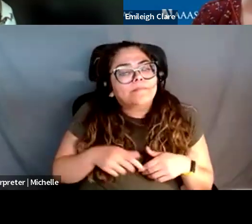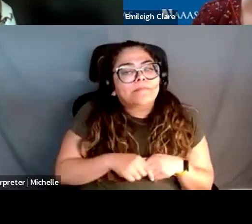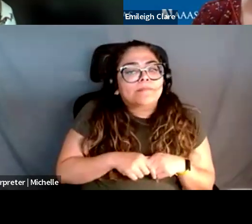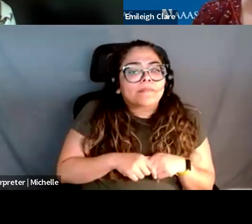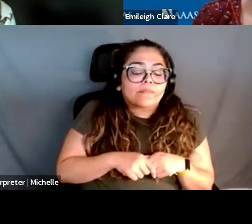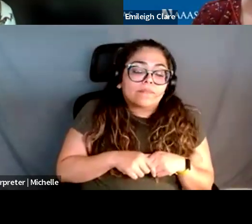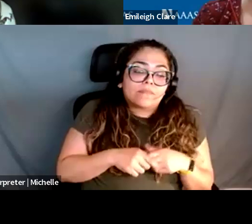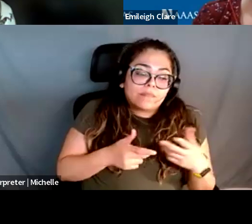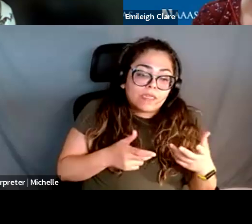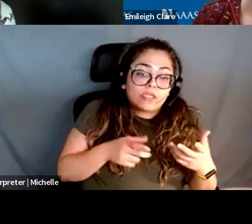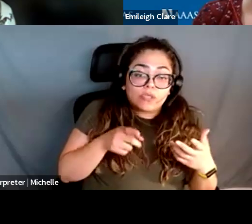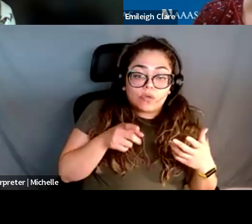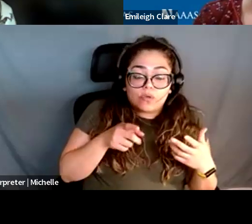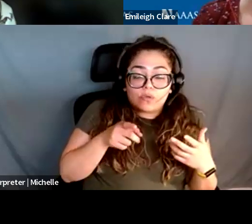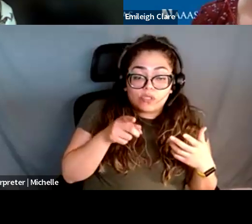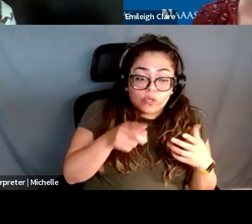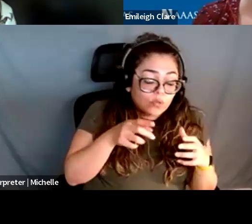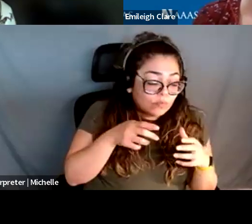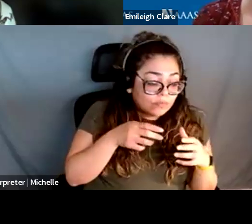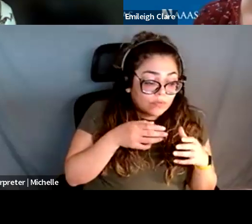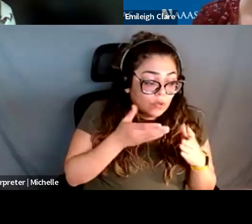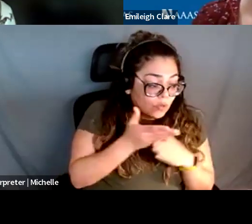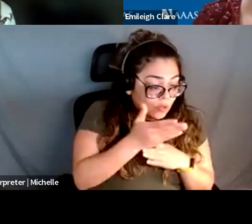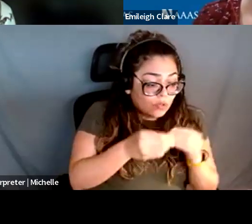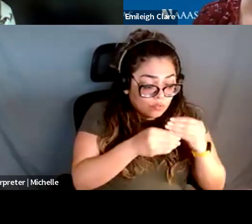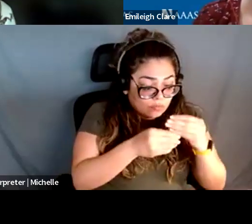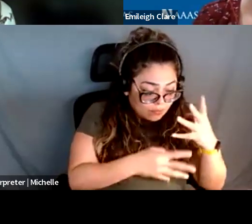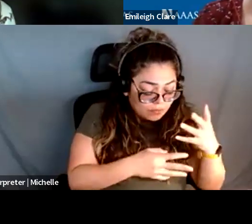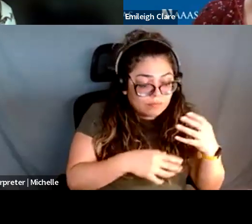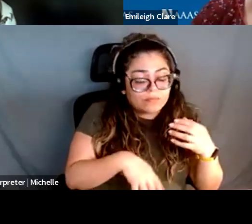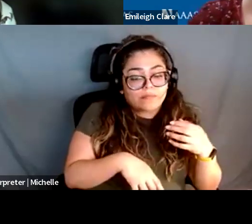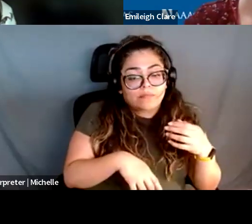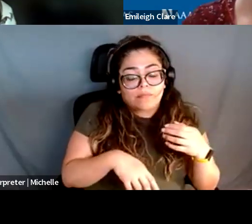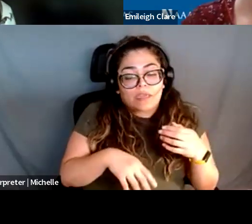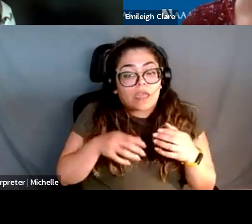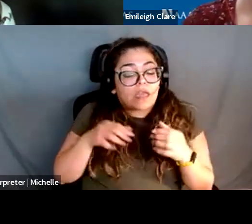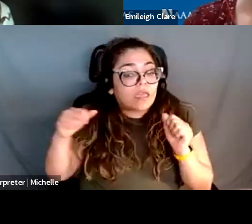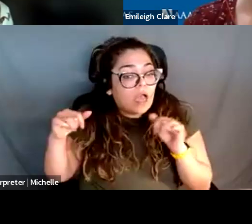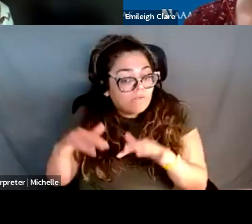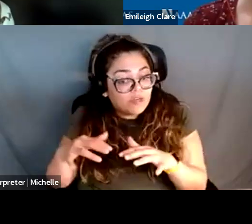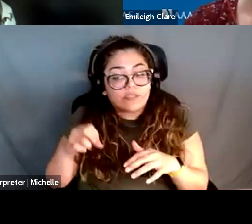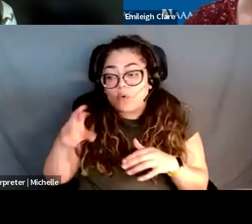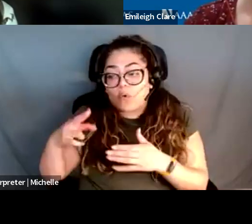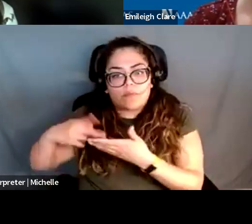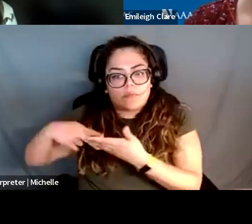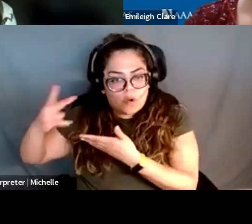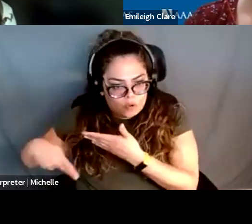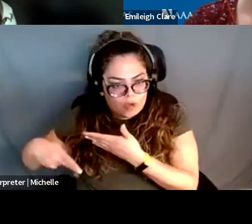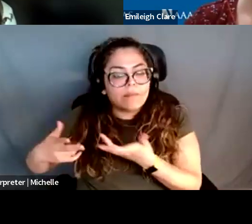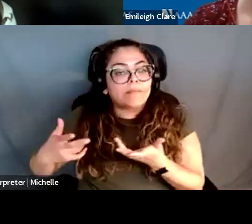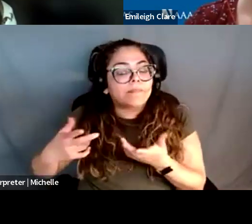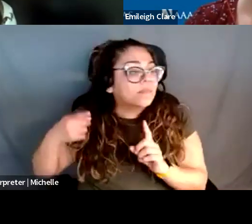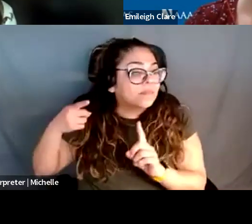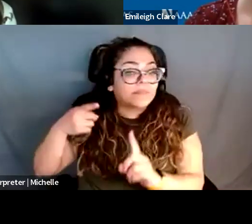you're looking at through a directory or at a conference or through a formal program, is really just being able